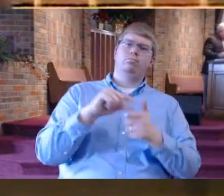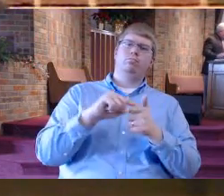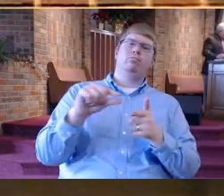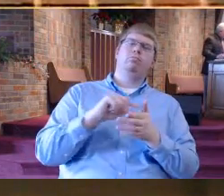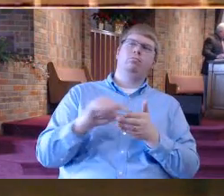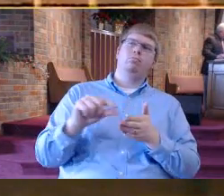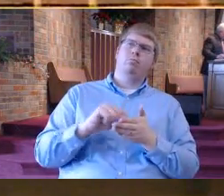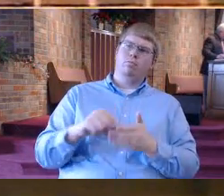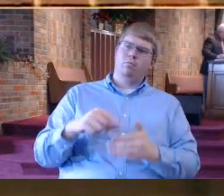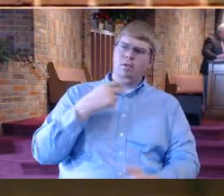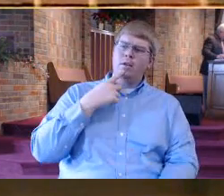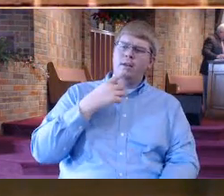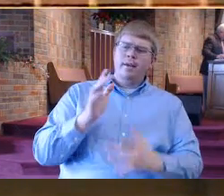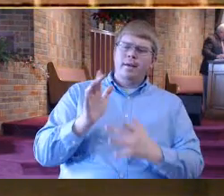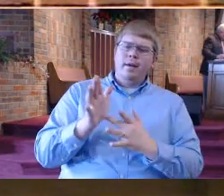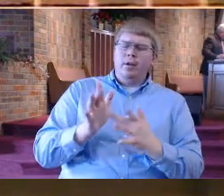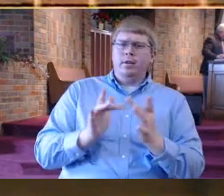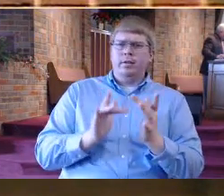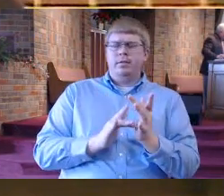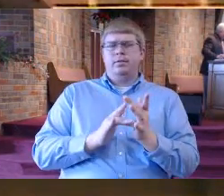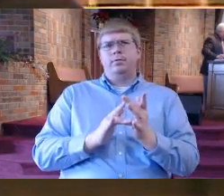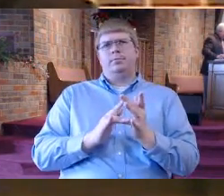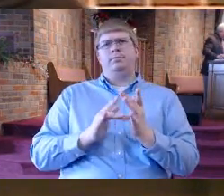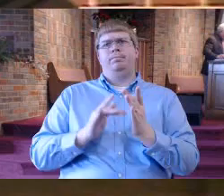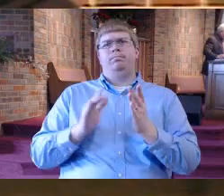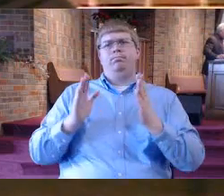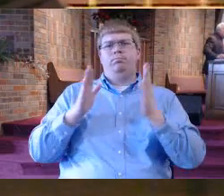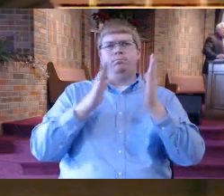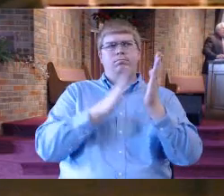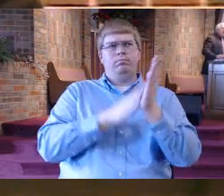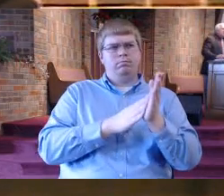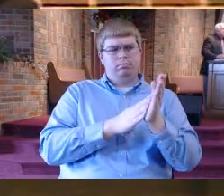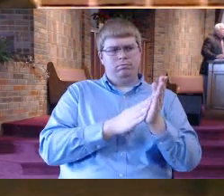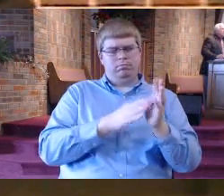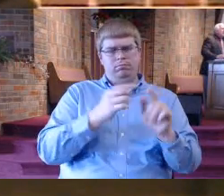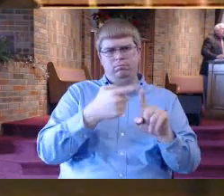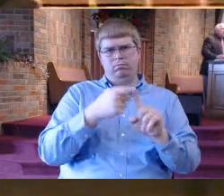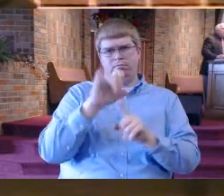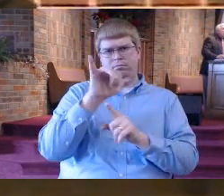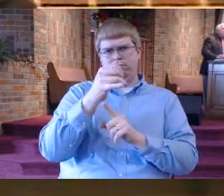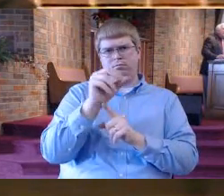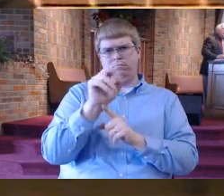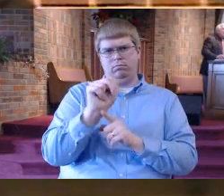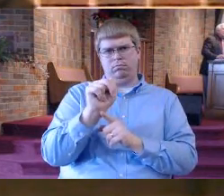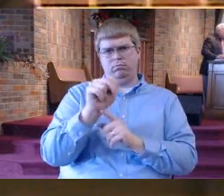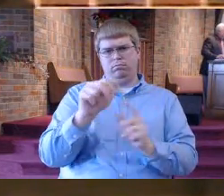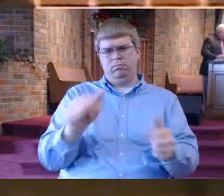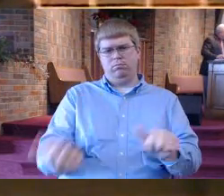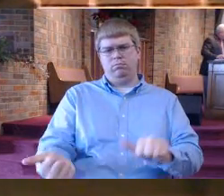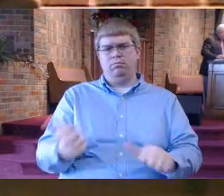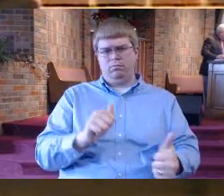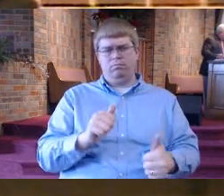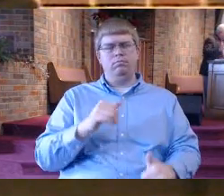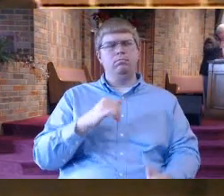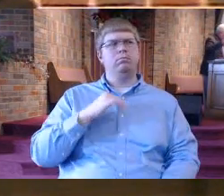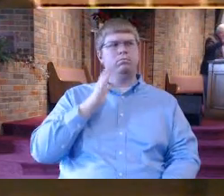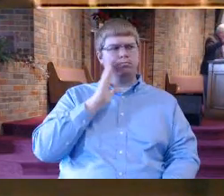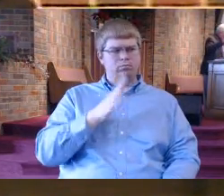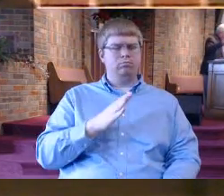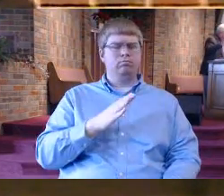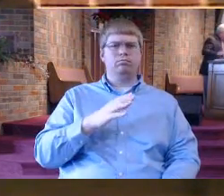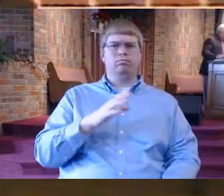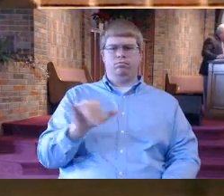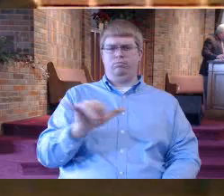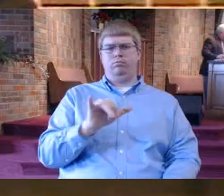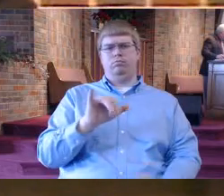shows Jesus requesting of John the Baptist to be baptized. John doesn't want to